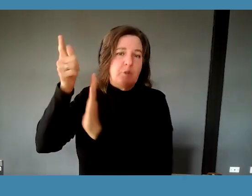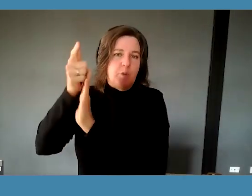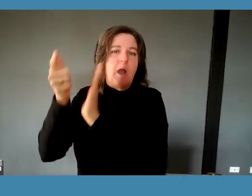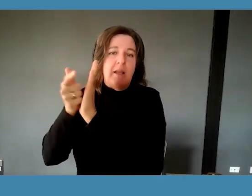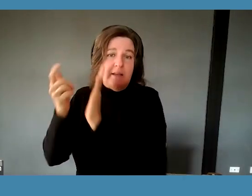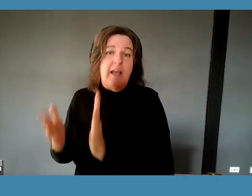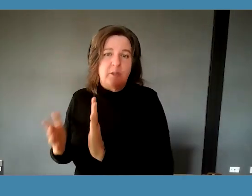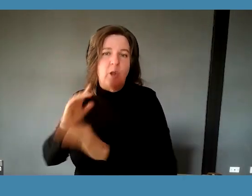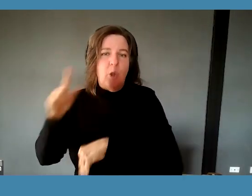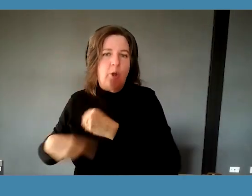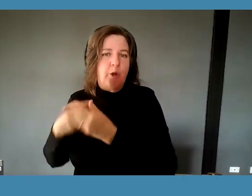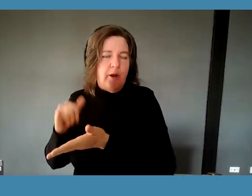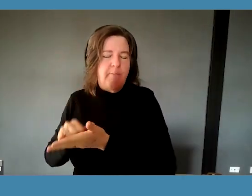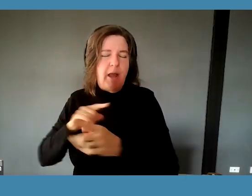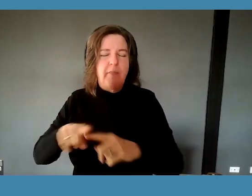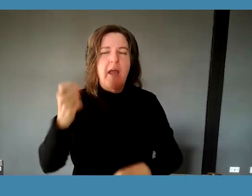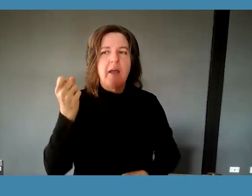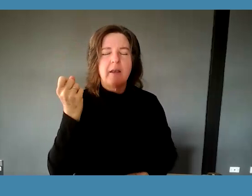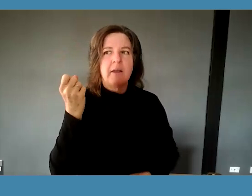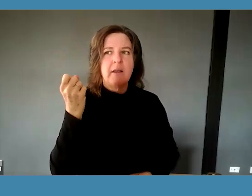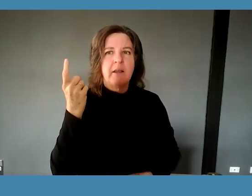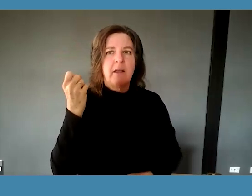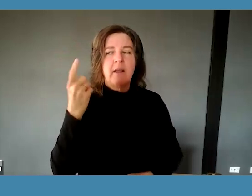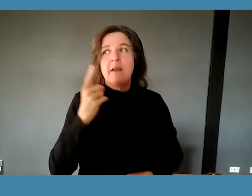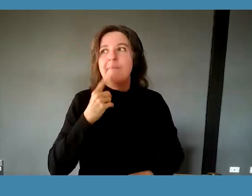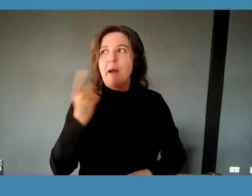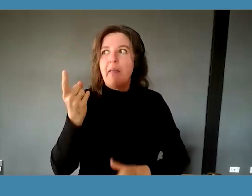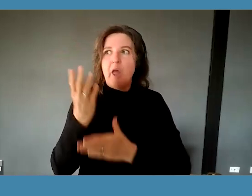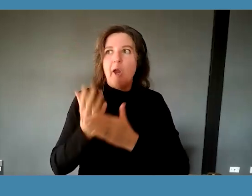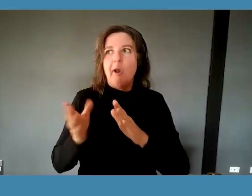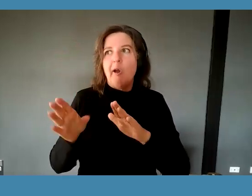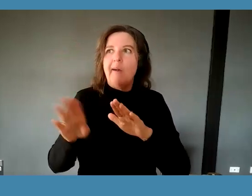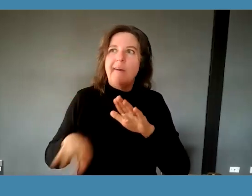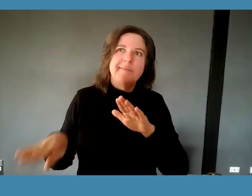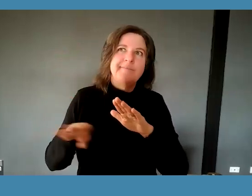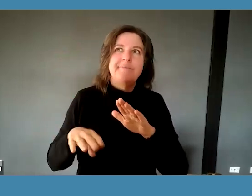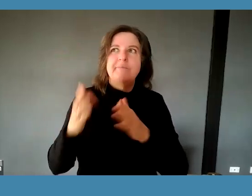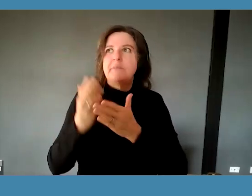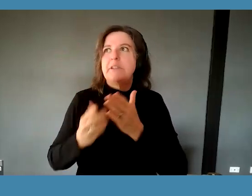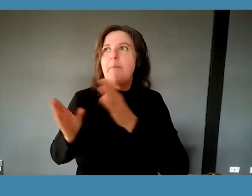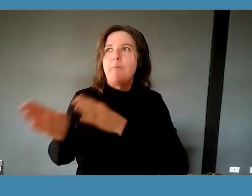but there are essentially ways to